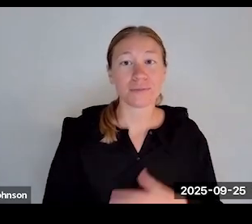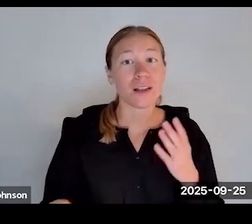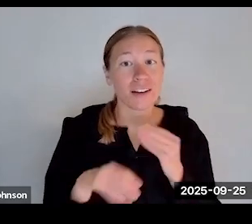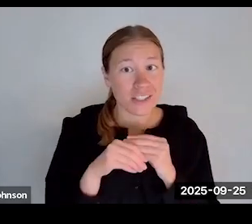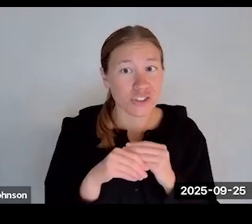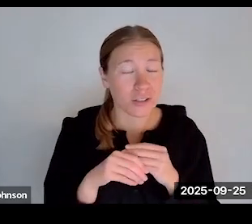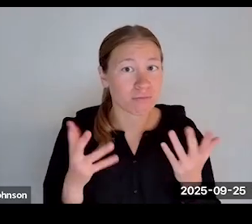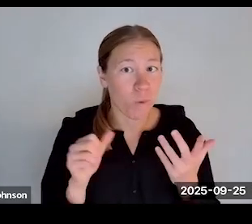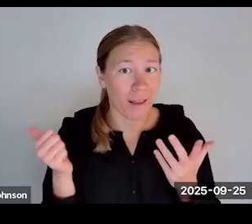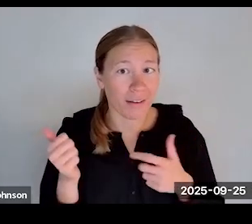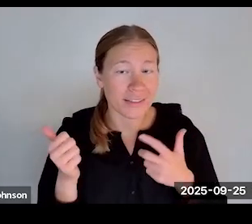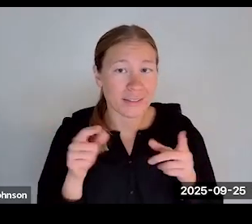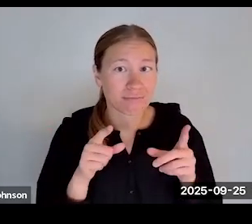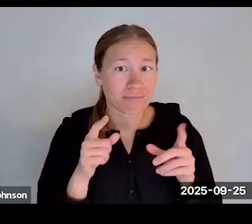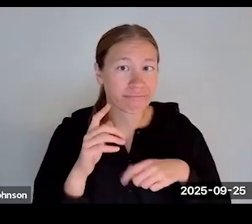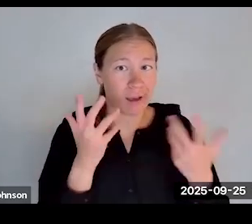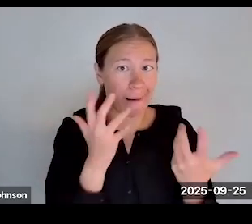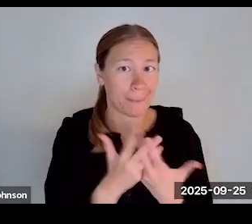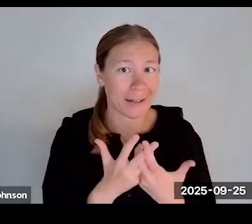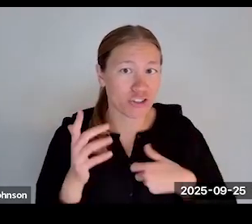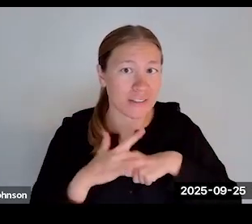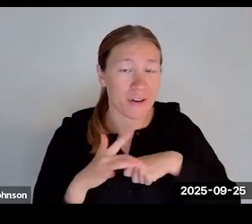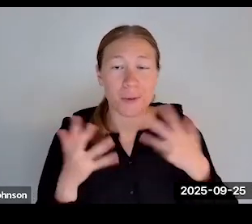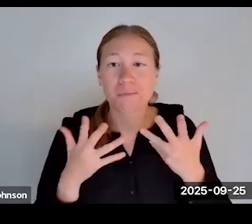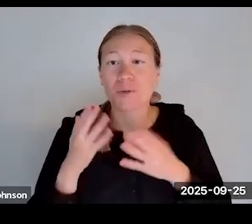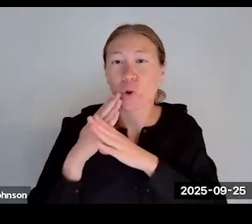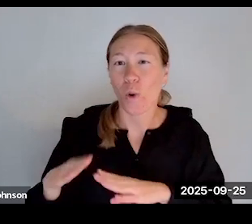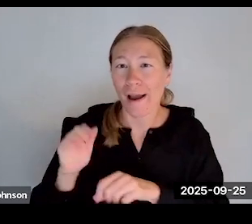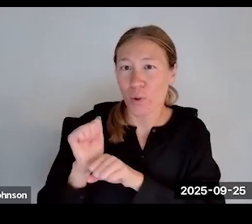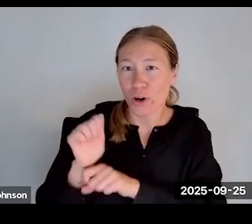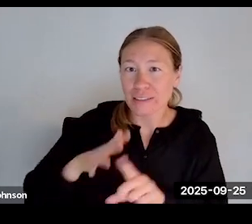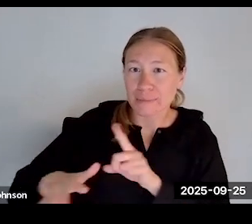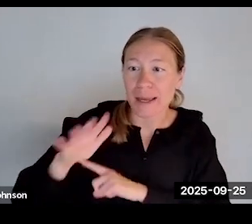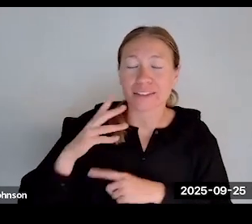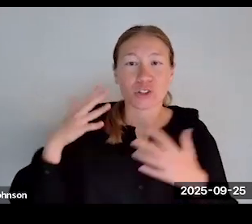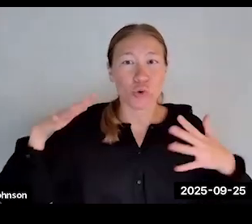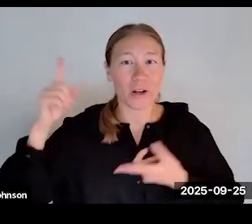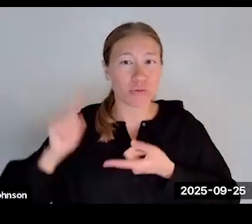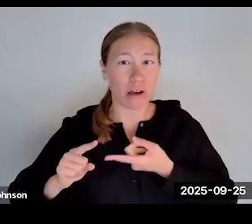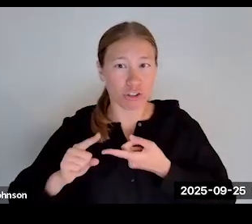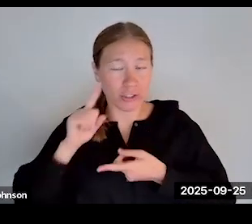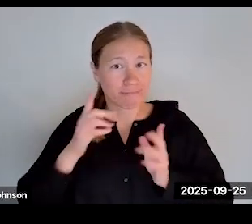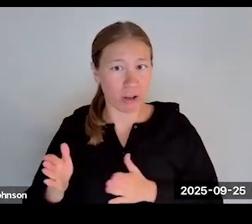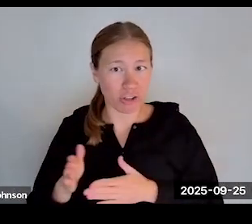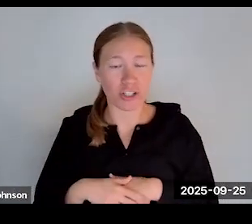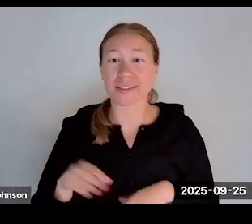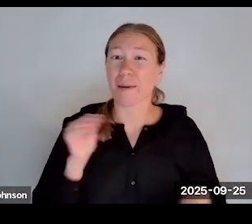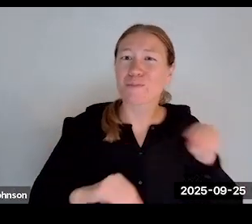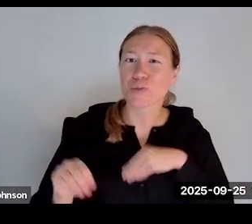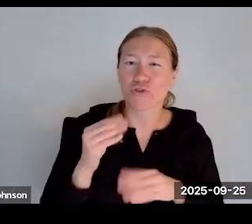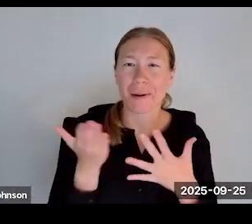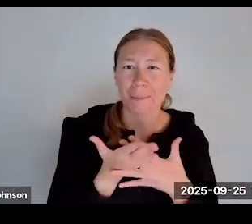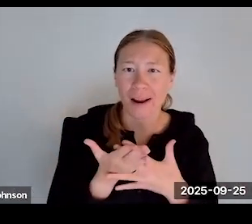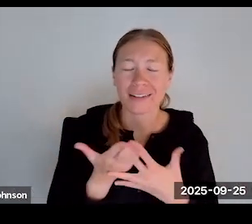Additionally, frequent accommodations include quiet workspaces, noise reduction strategies, and movement breaks to